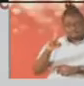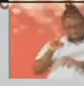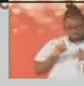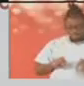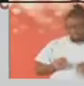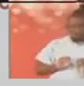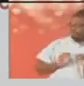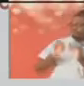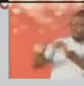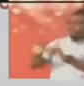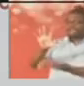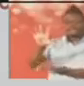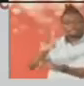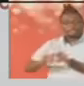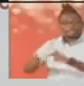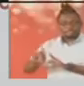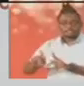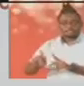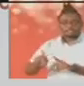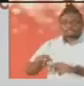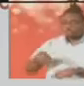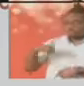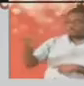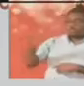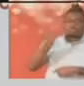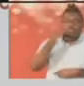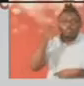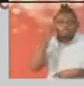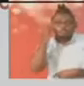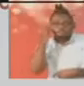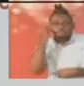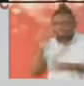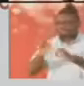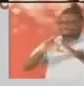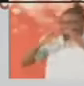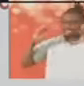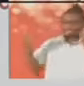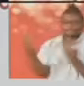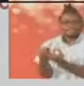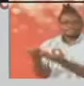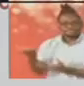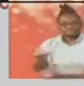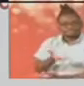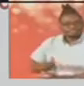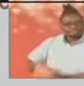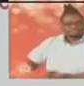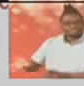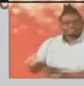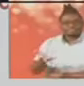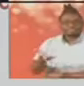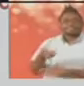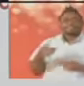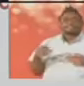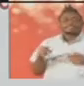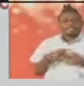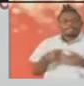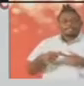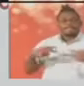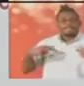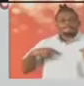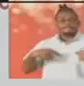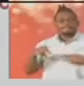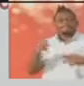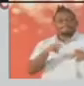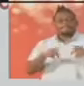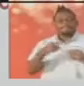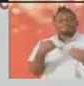taking it home to their families. And then we've had persons as well who have remained on our active list for quite some time. We've actually had somebody there for 40